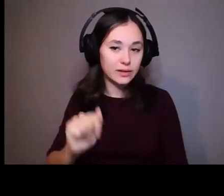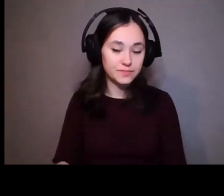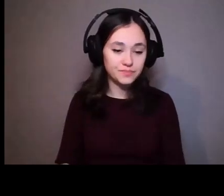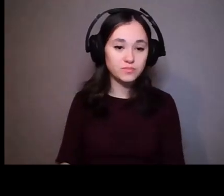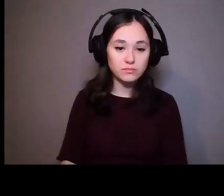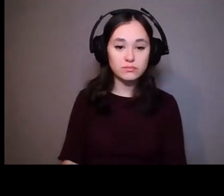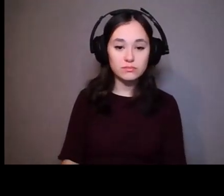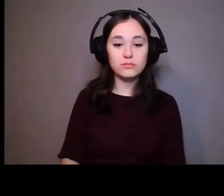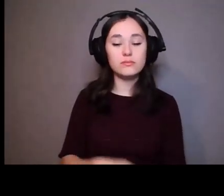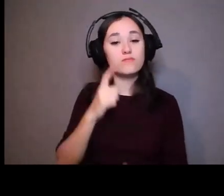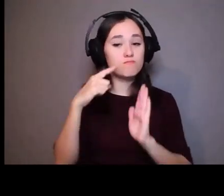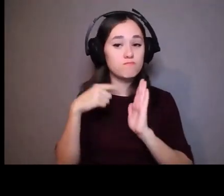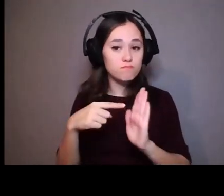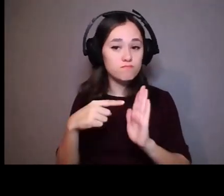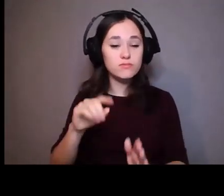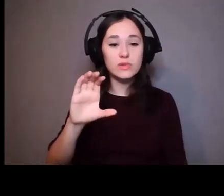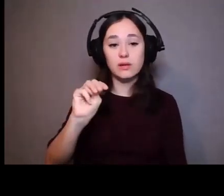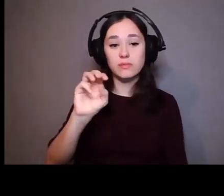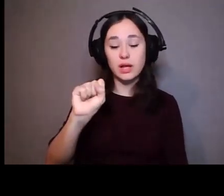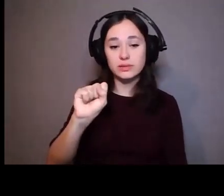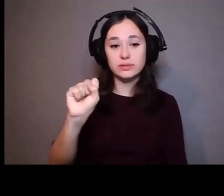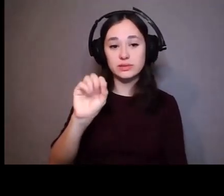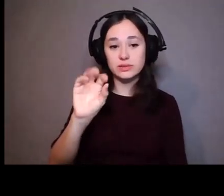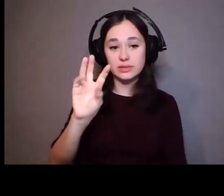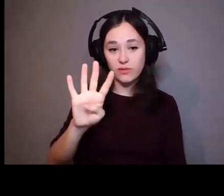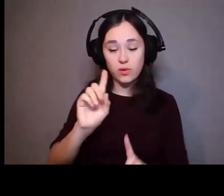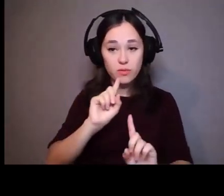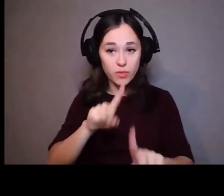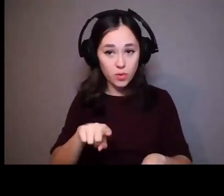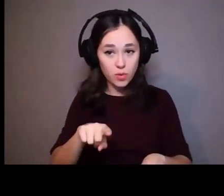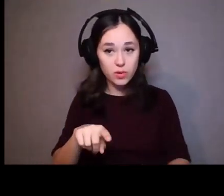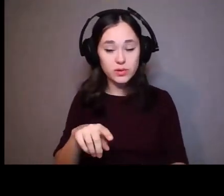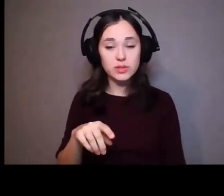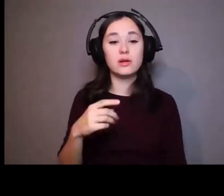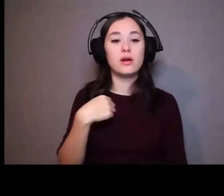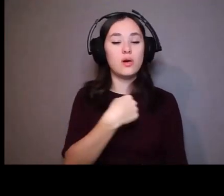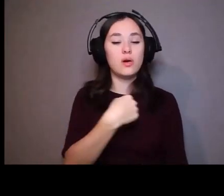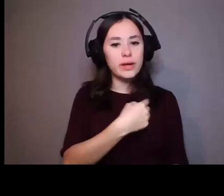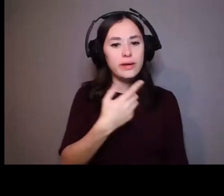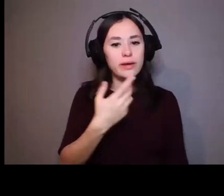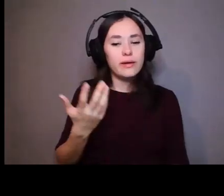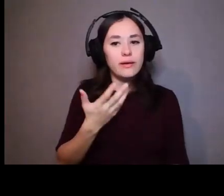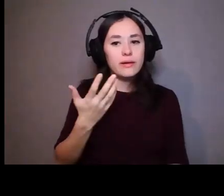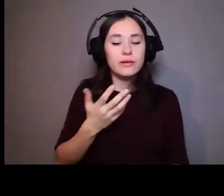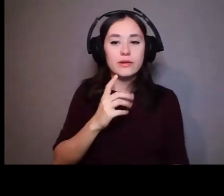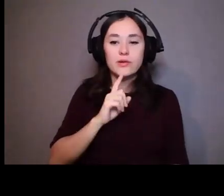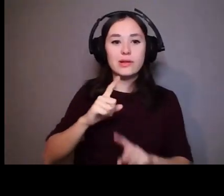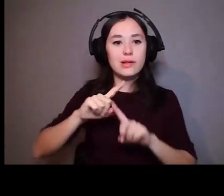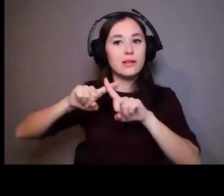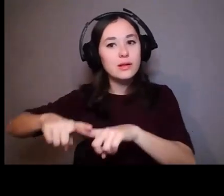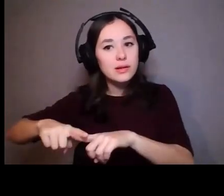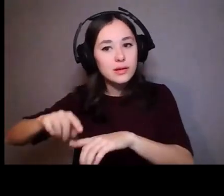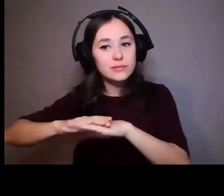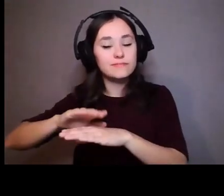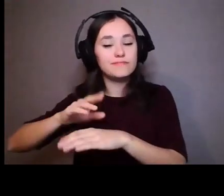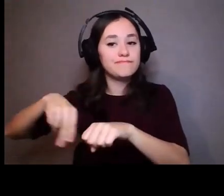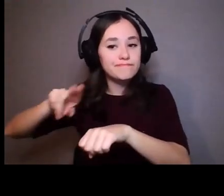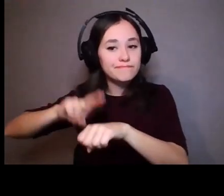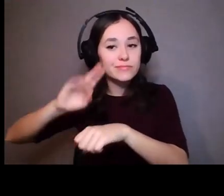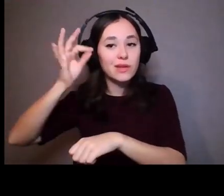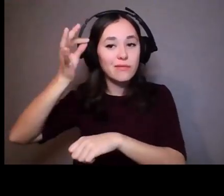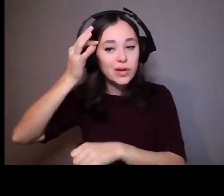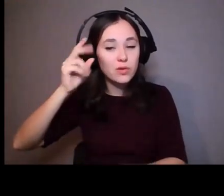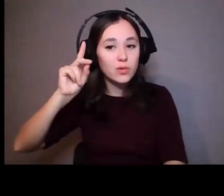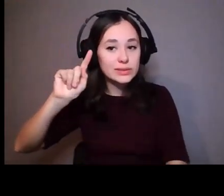talking about the CMS 64 reports, where we really lean on national and federal data sources to look